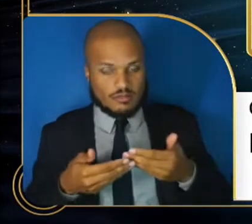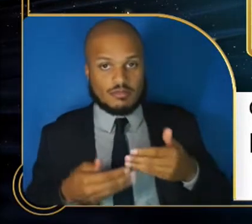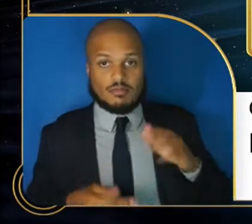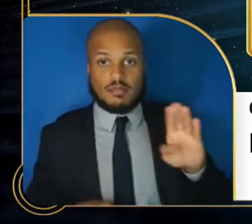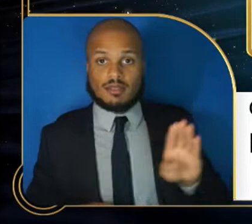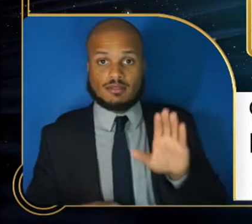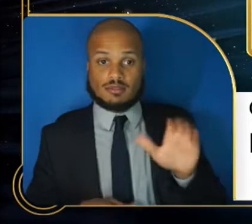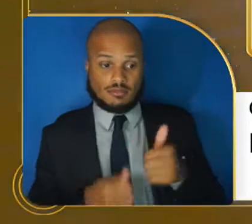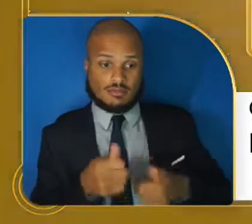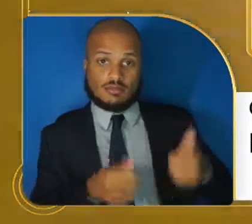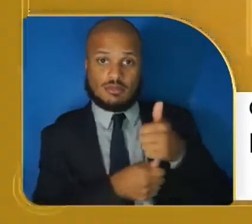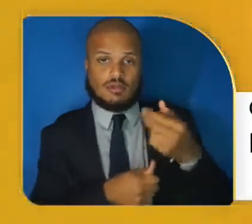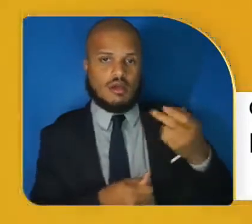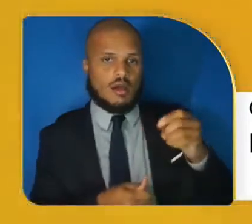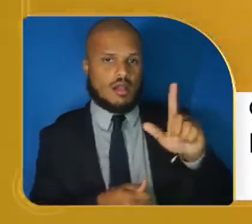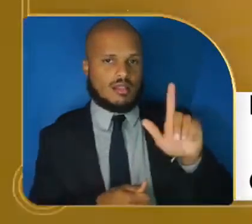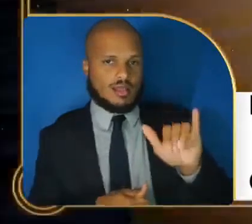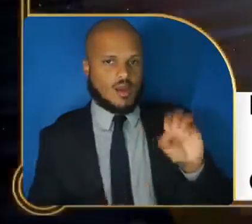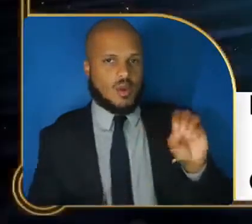CEO, Holly O'Donnell.